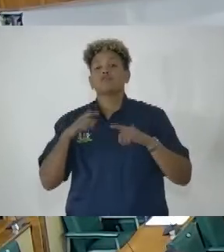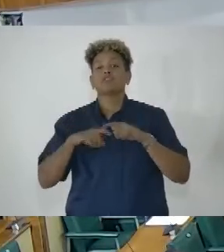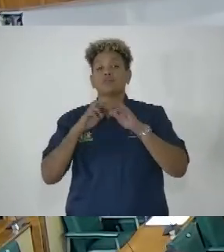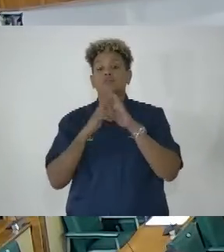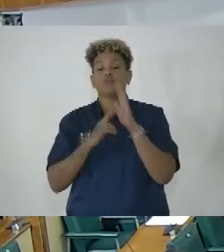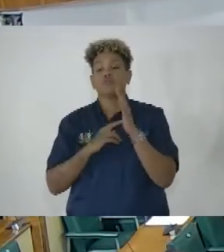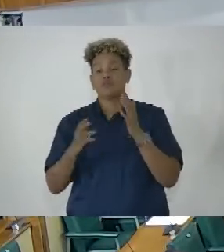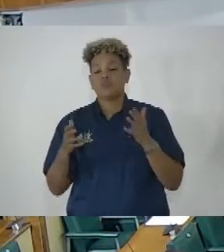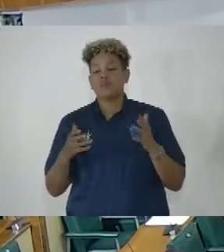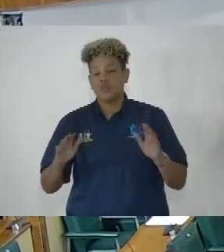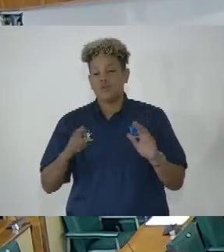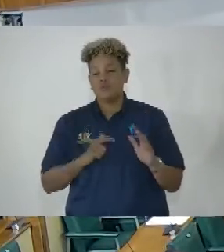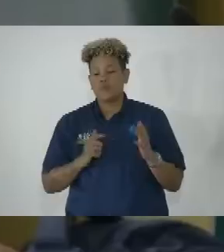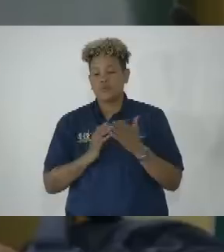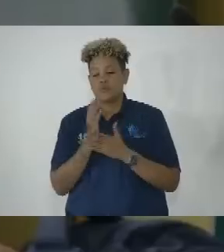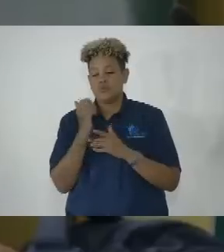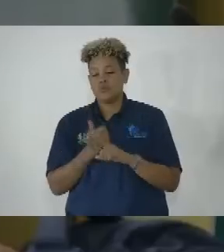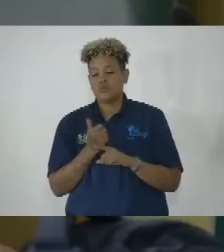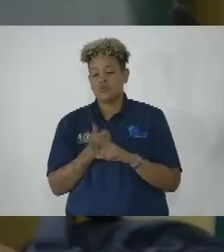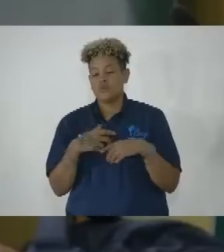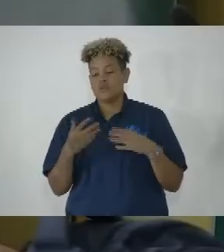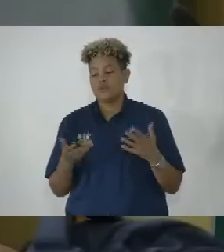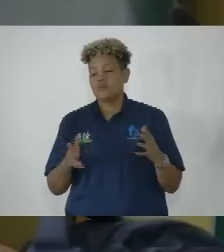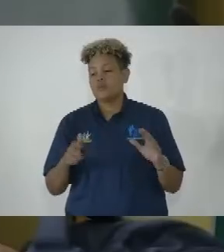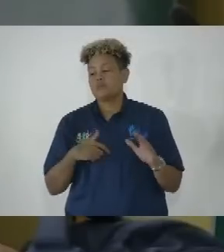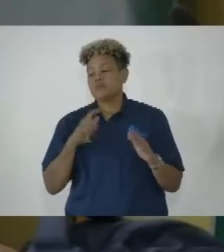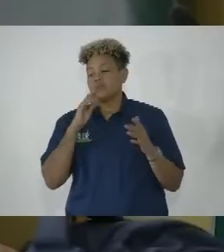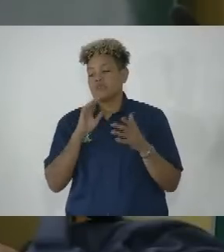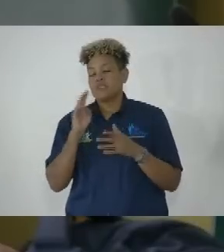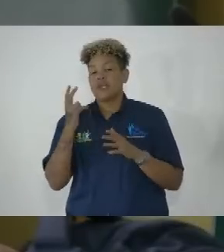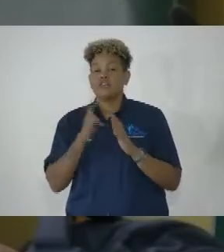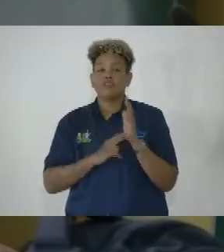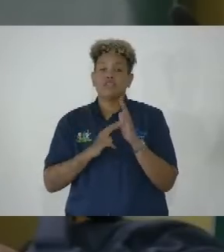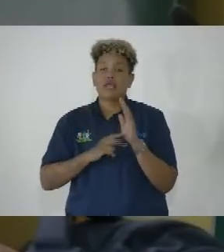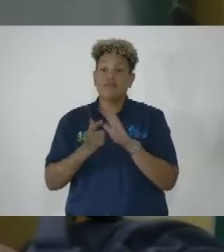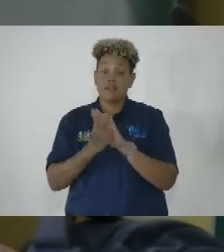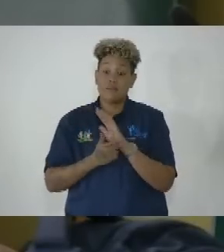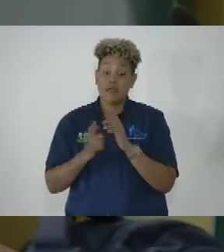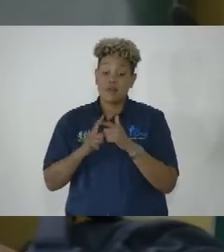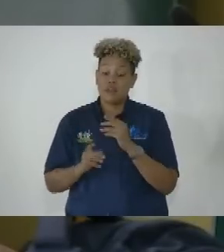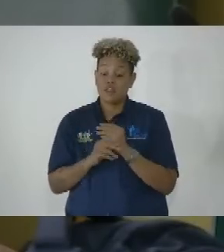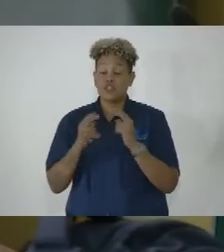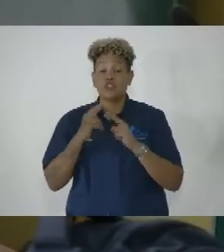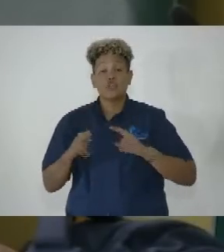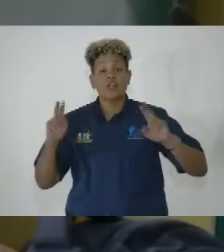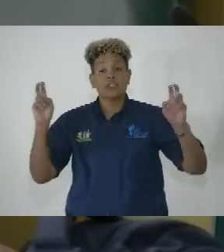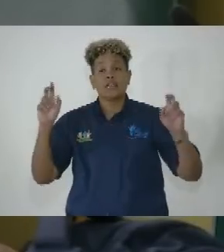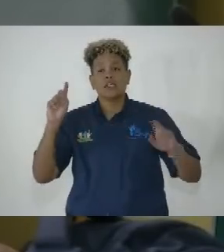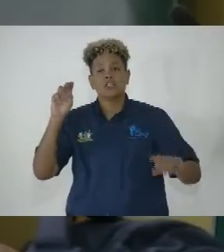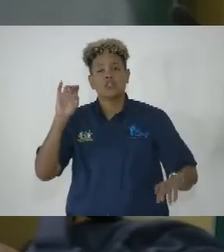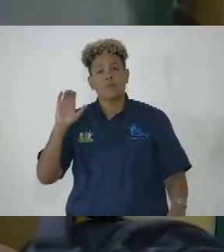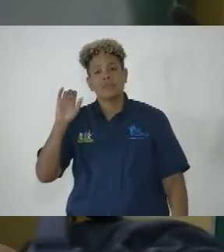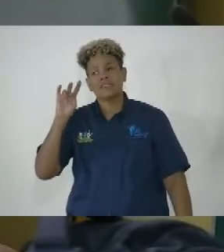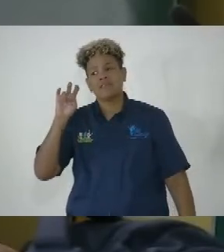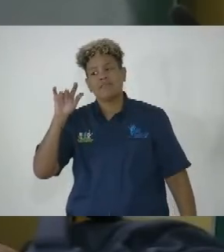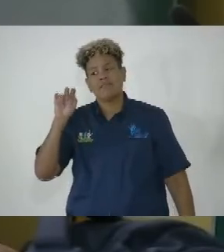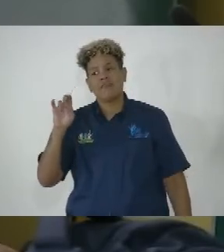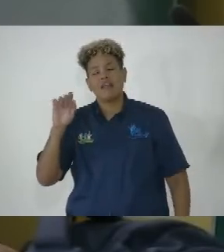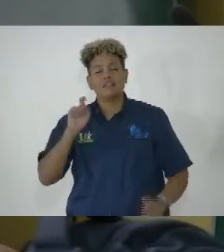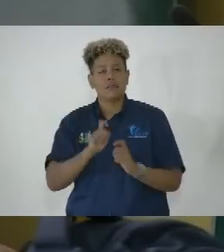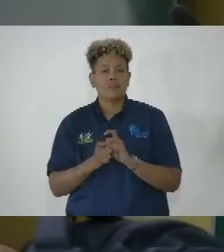of the standing orders to enable me to take second reading of a bill shortly entitled the Domestic Violence Amendment